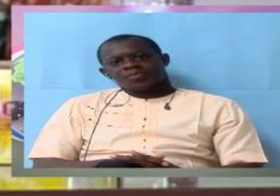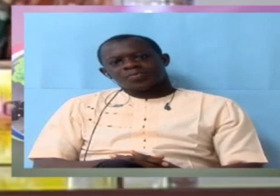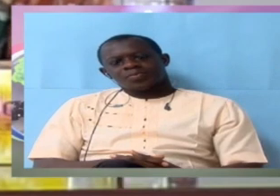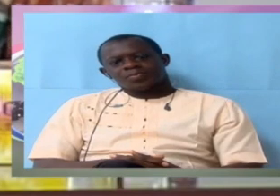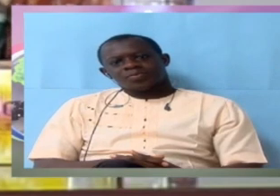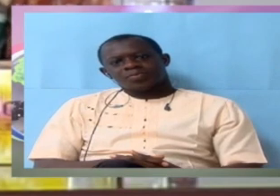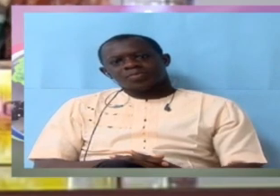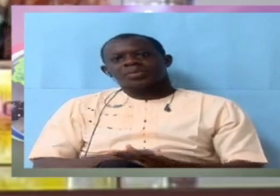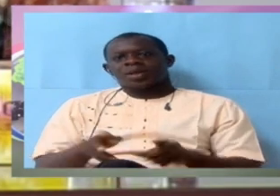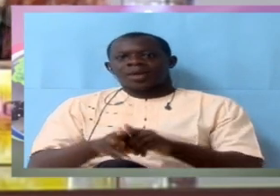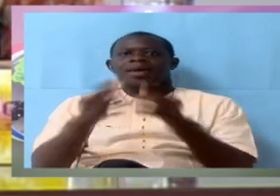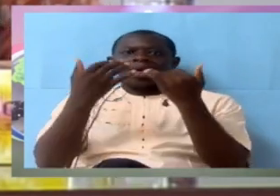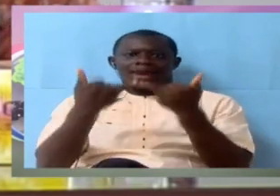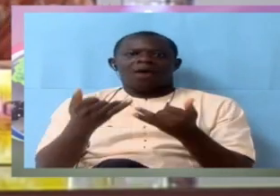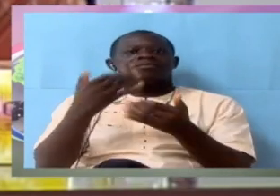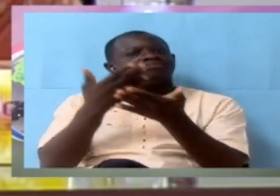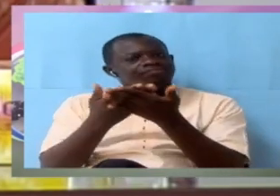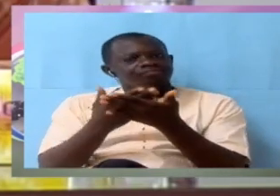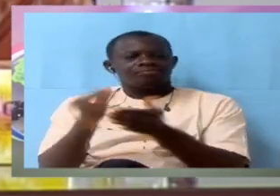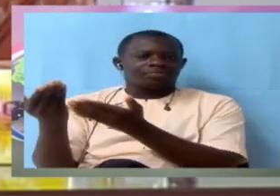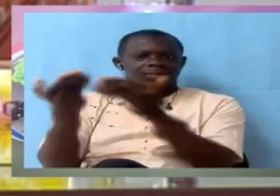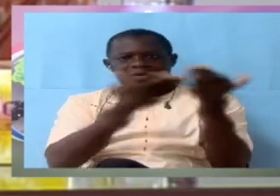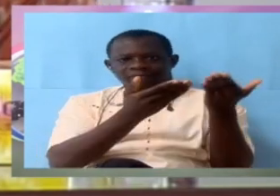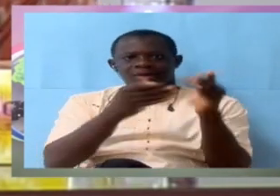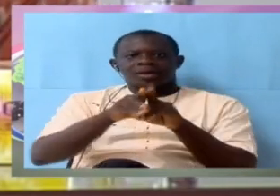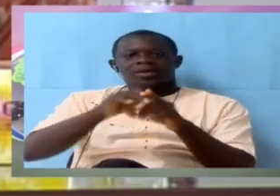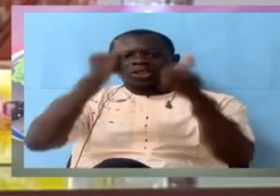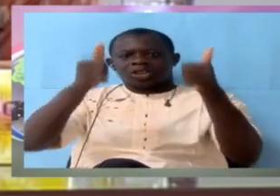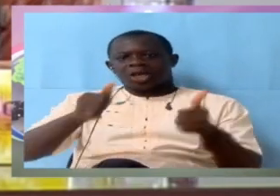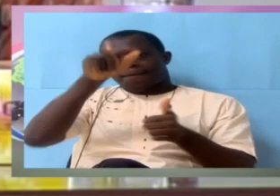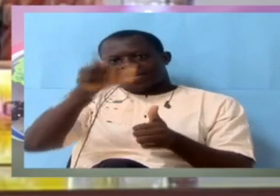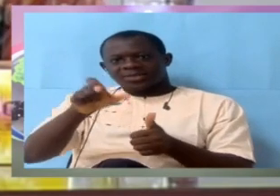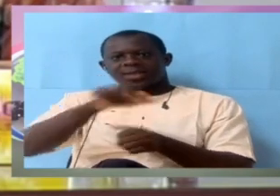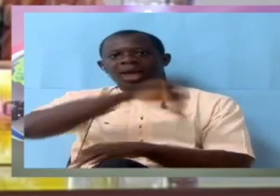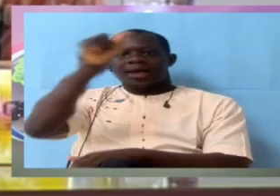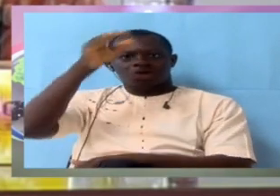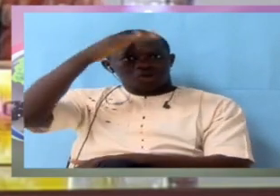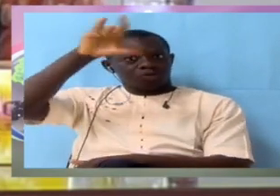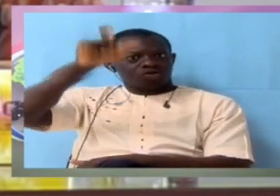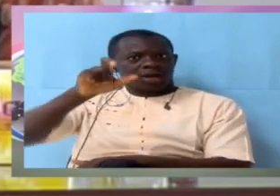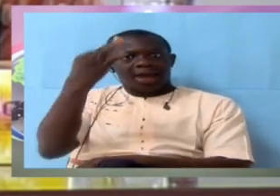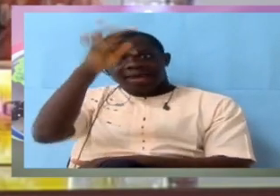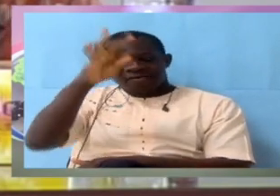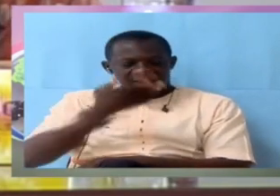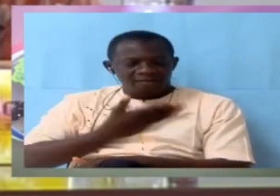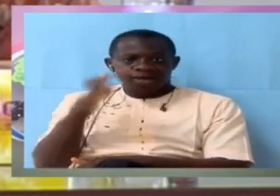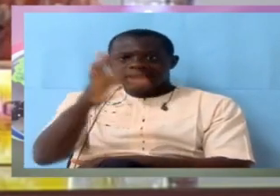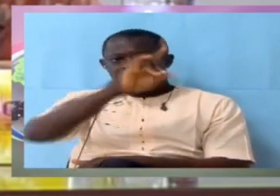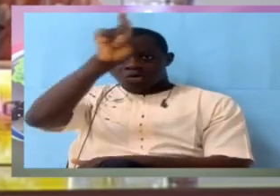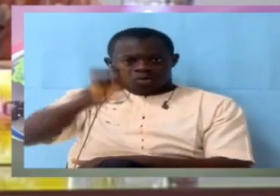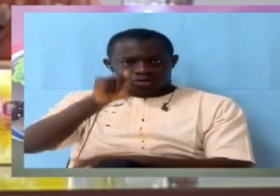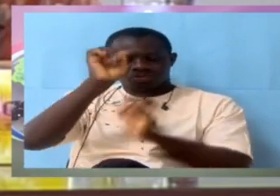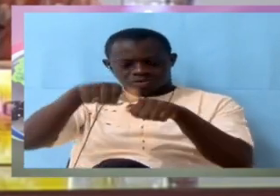Yep. Then at this point, I shall hand you over to the chair and the commissioners for any questions they may have for you.